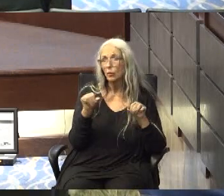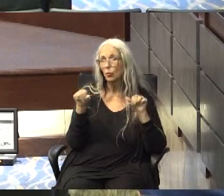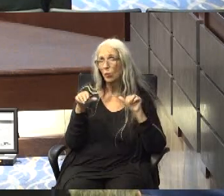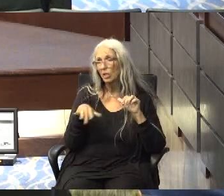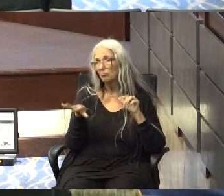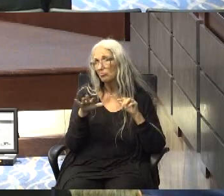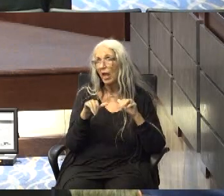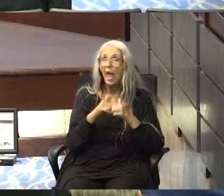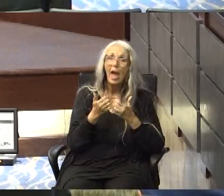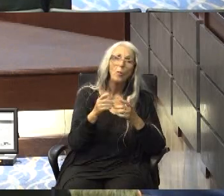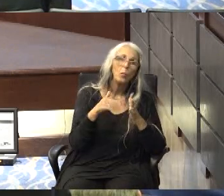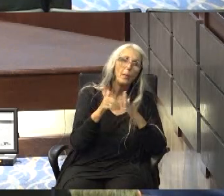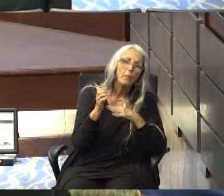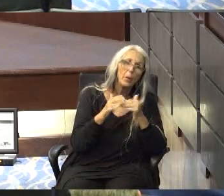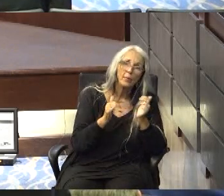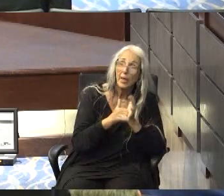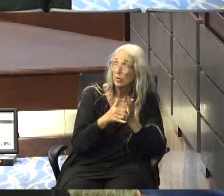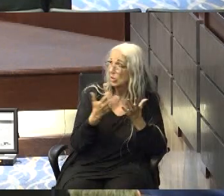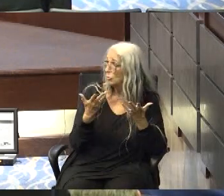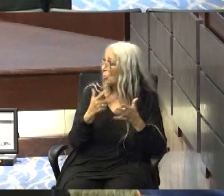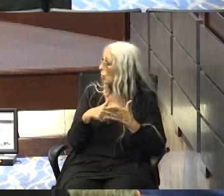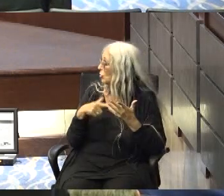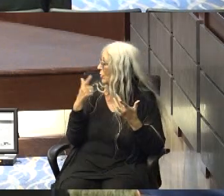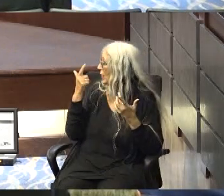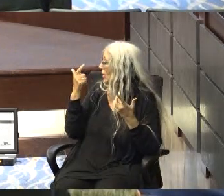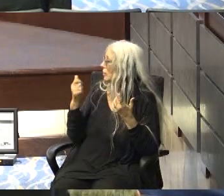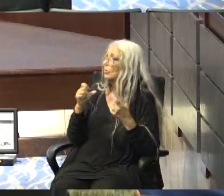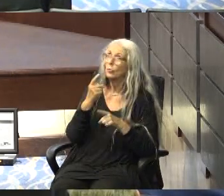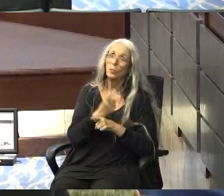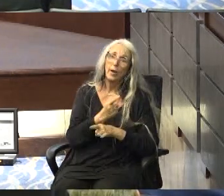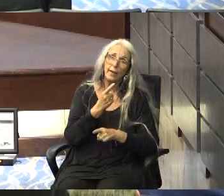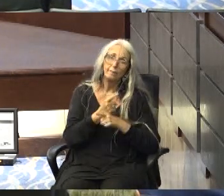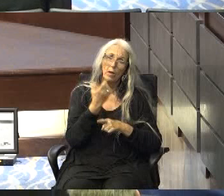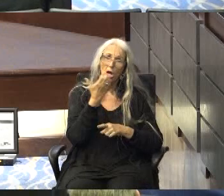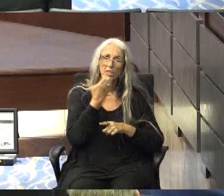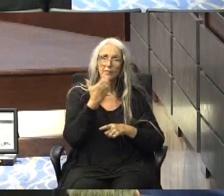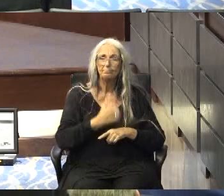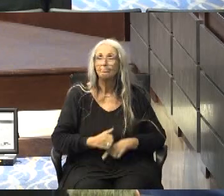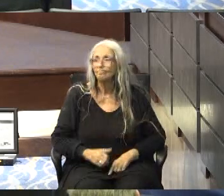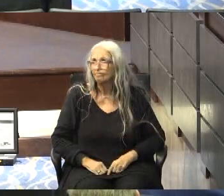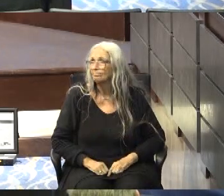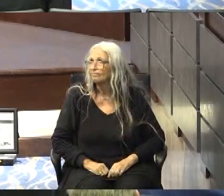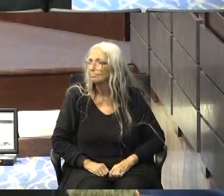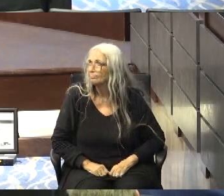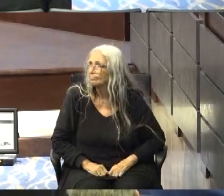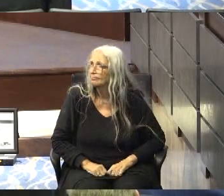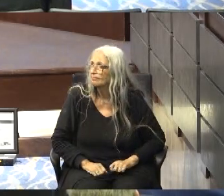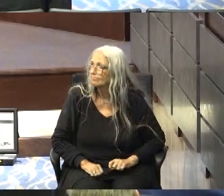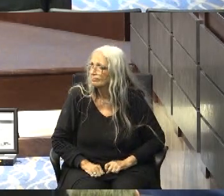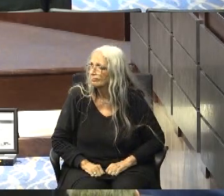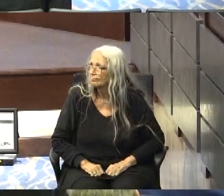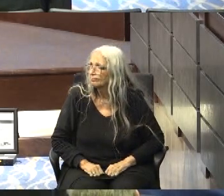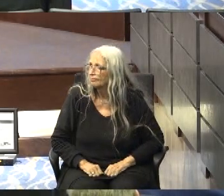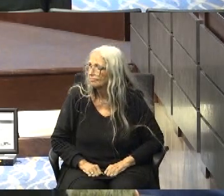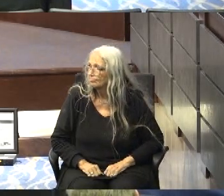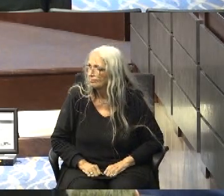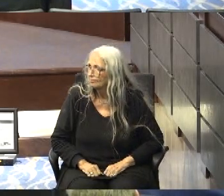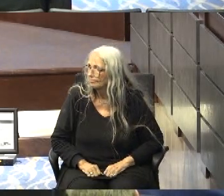Is that where everybody's head is, yes? That's absolutely right. Awesome. Okay. Well, let's go. Let's